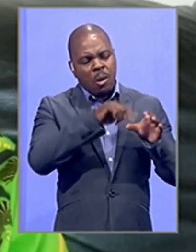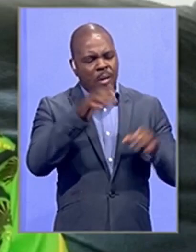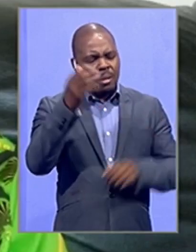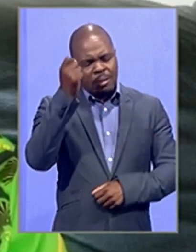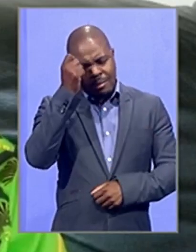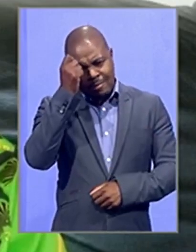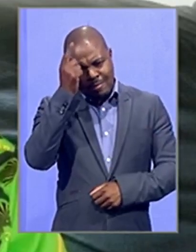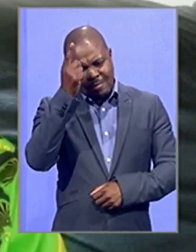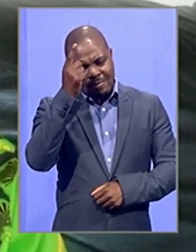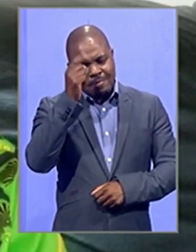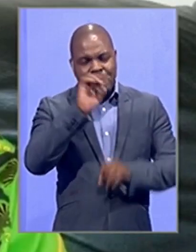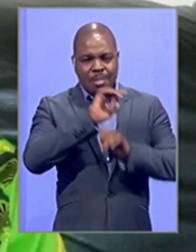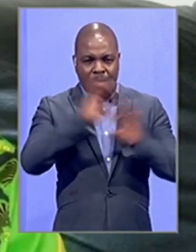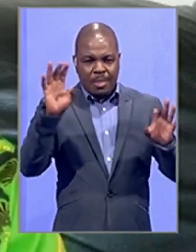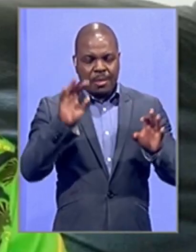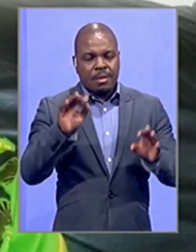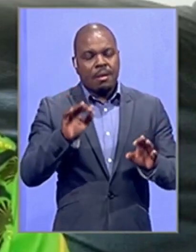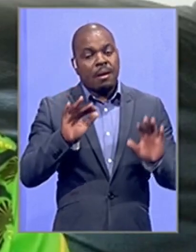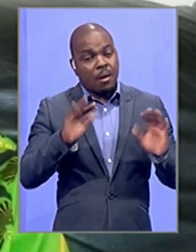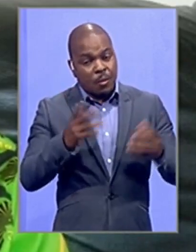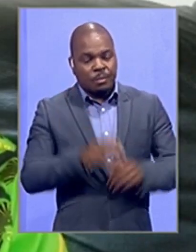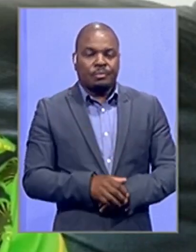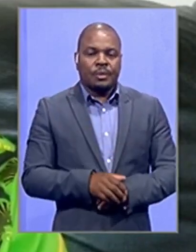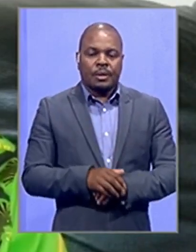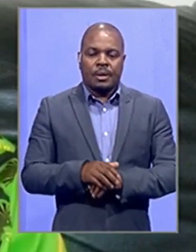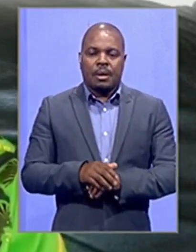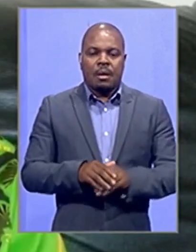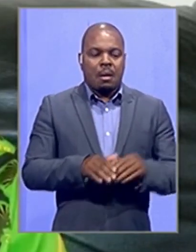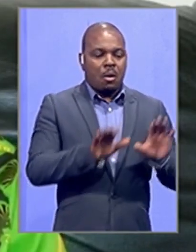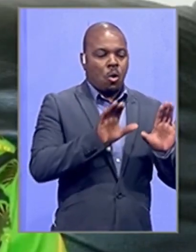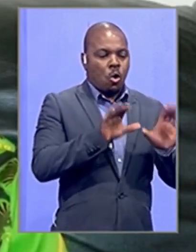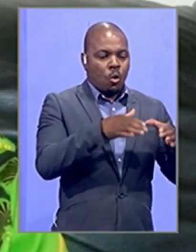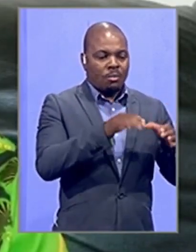and could differentiate between the party,